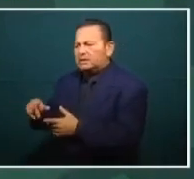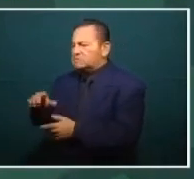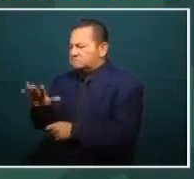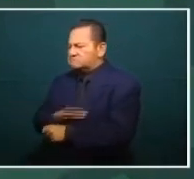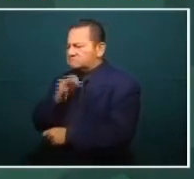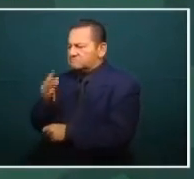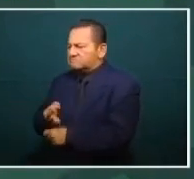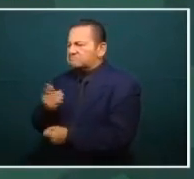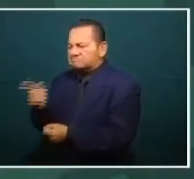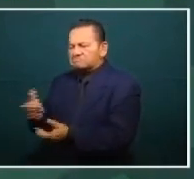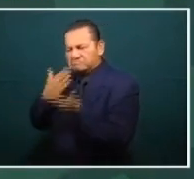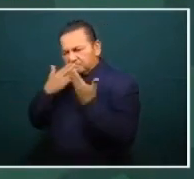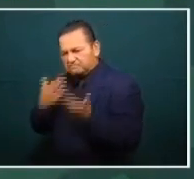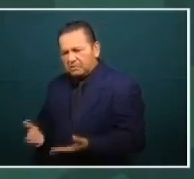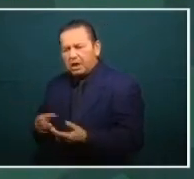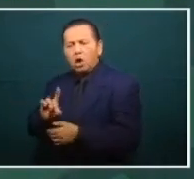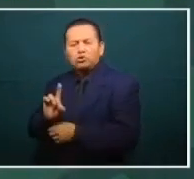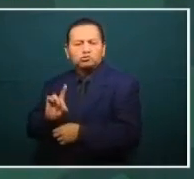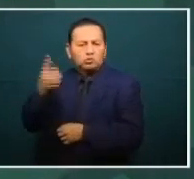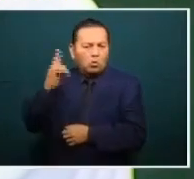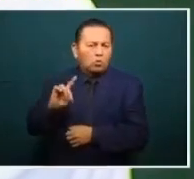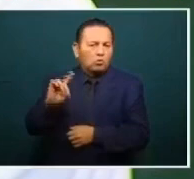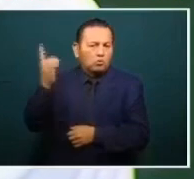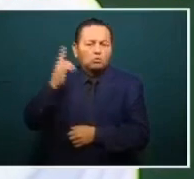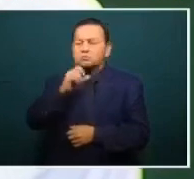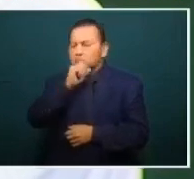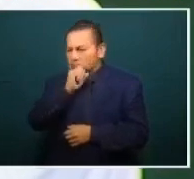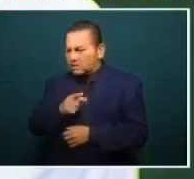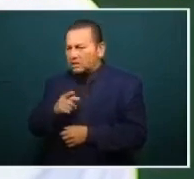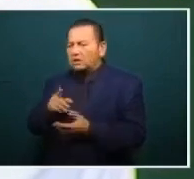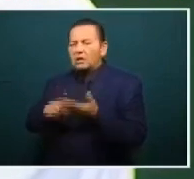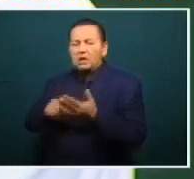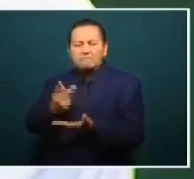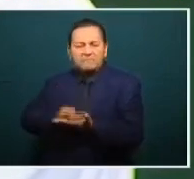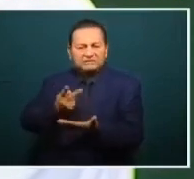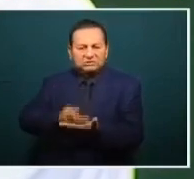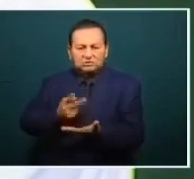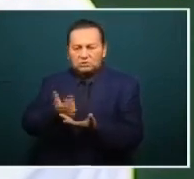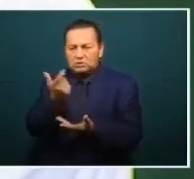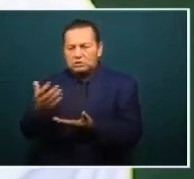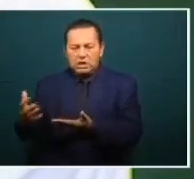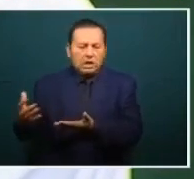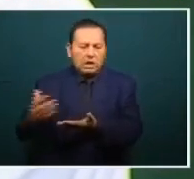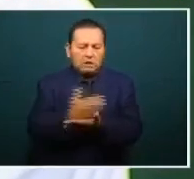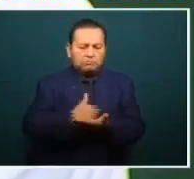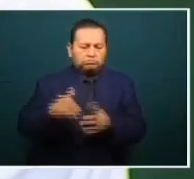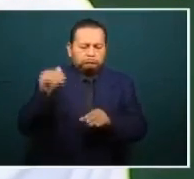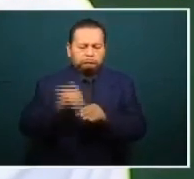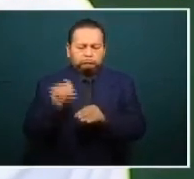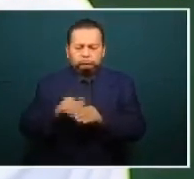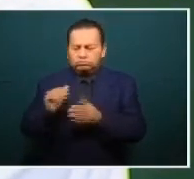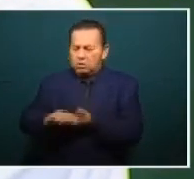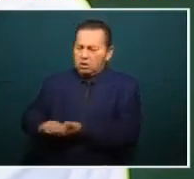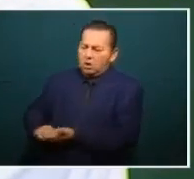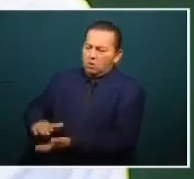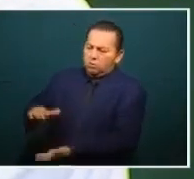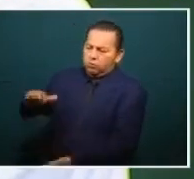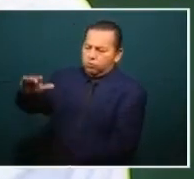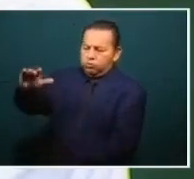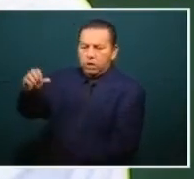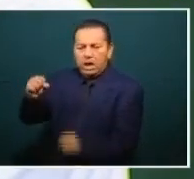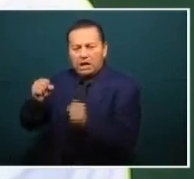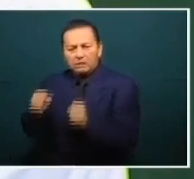We have reserves sufficient in dollars, in pesos.